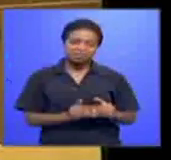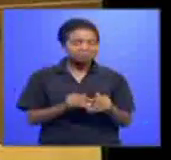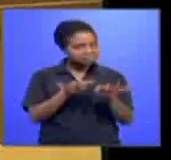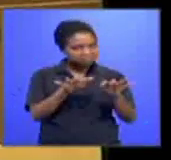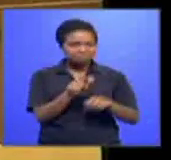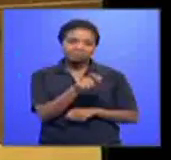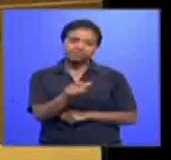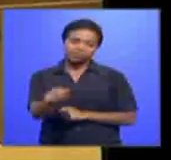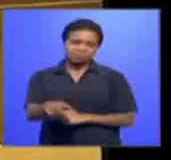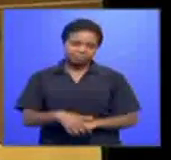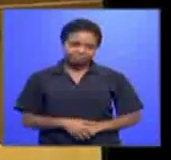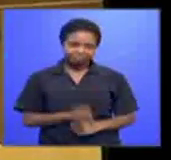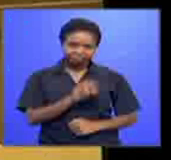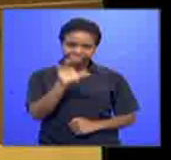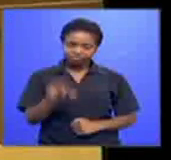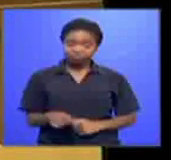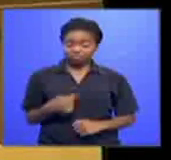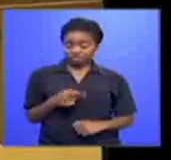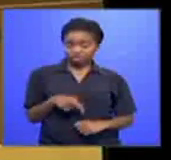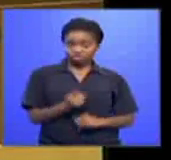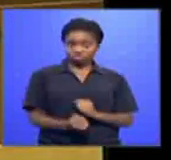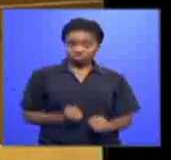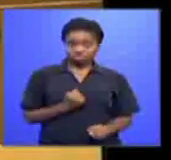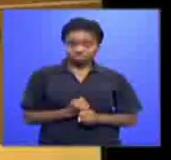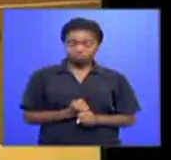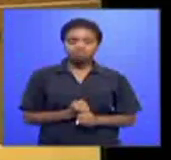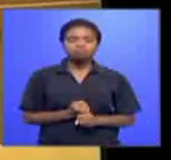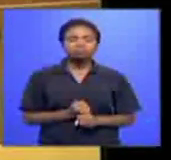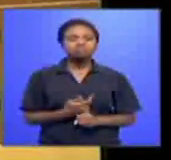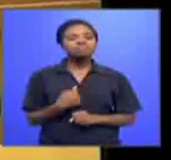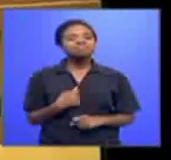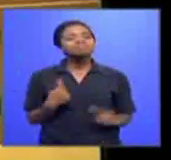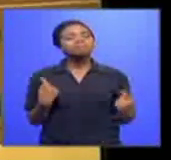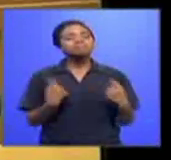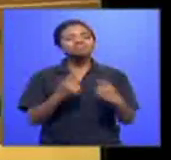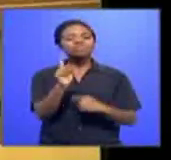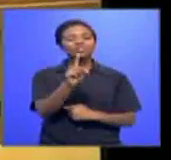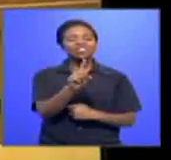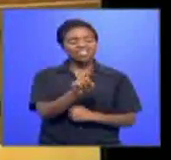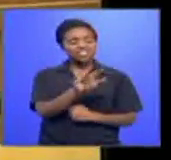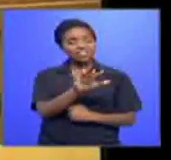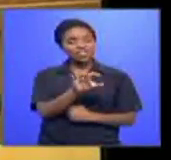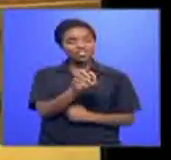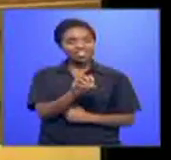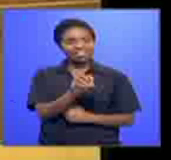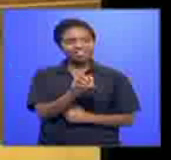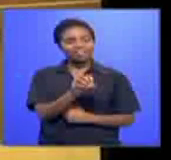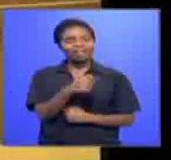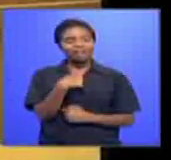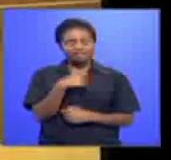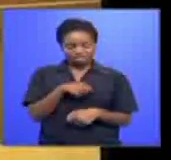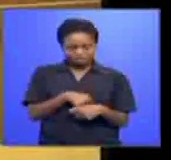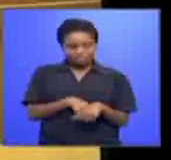Honorable members, this year we celebrate the 50th anniversary of the